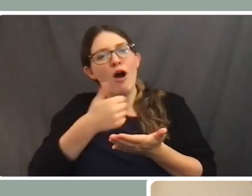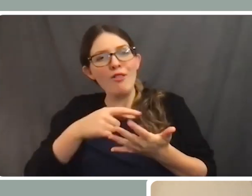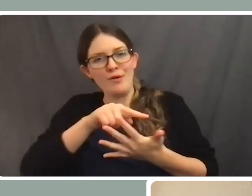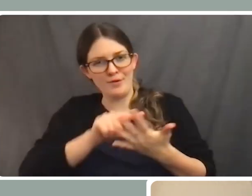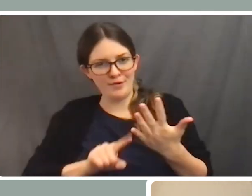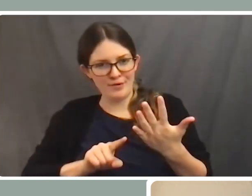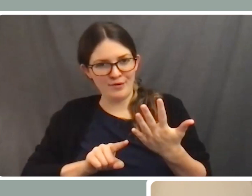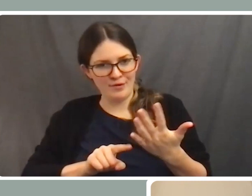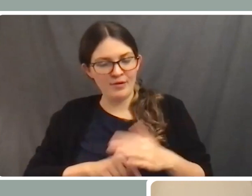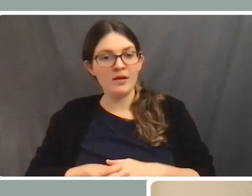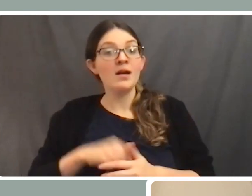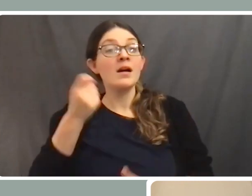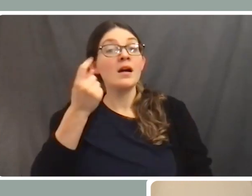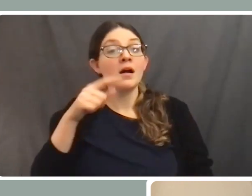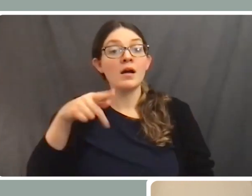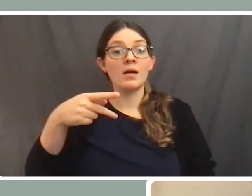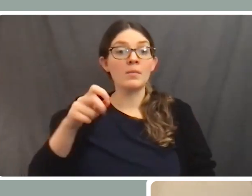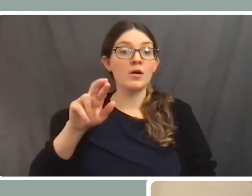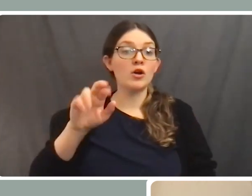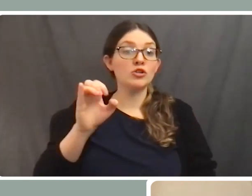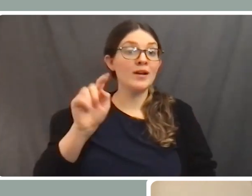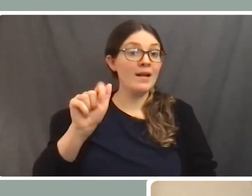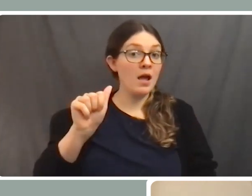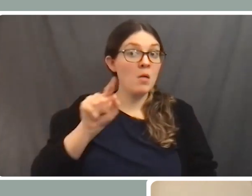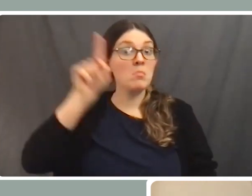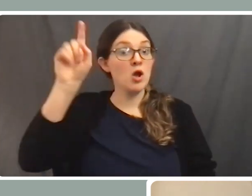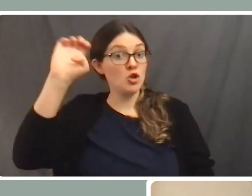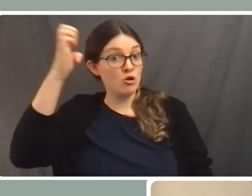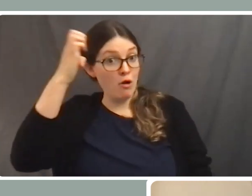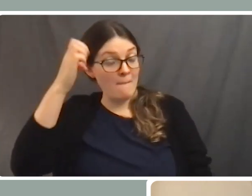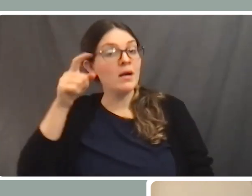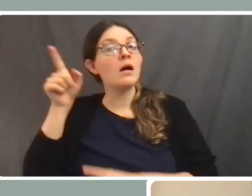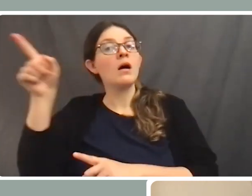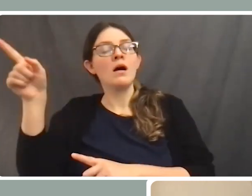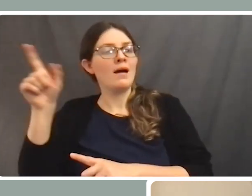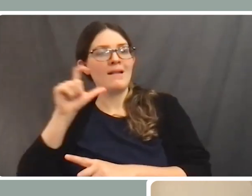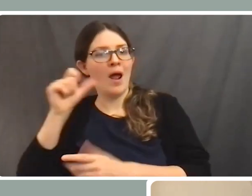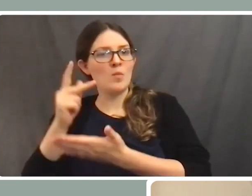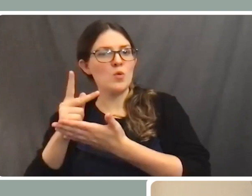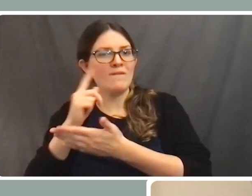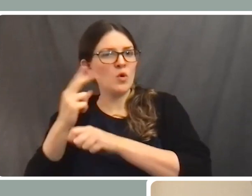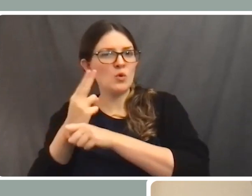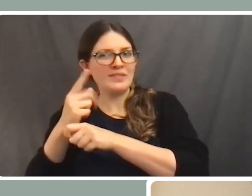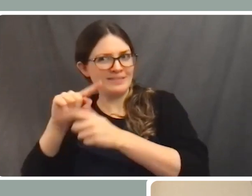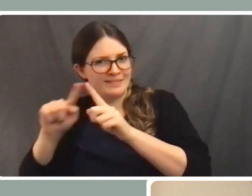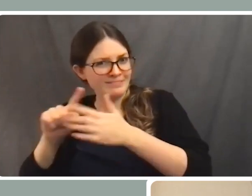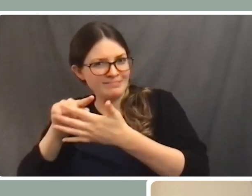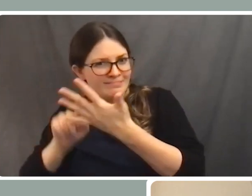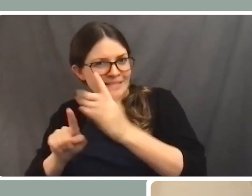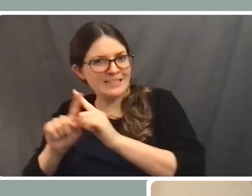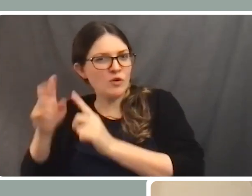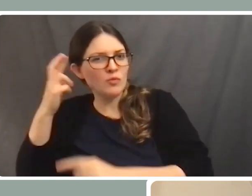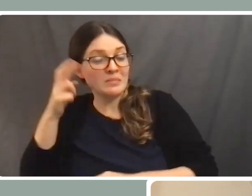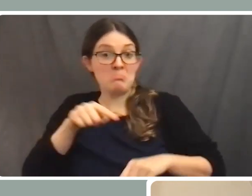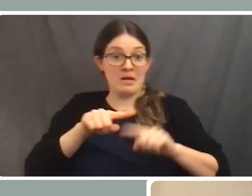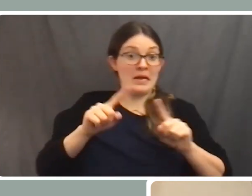it's actually not approved for use in Europe in a lot of the situations where we use it in the United States. And